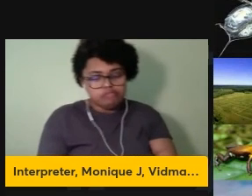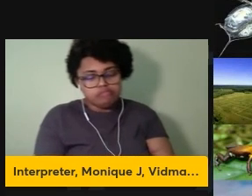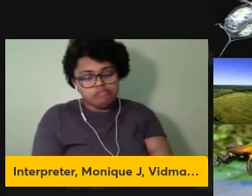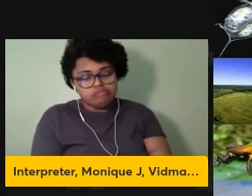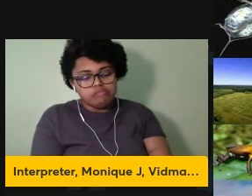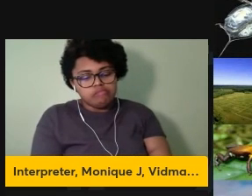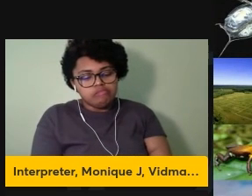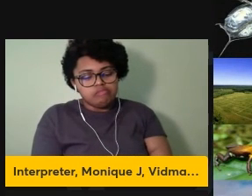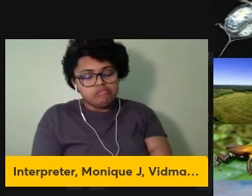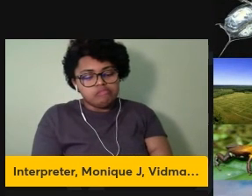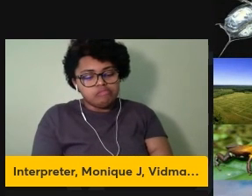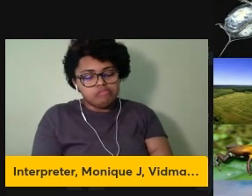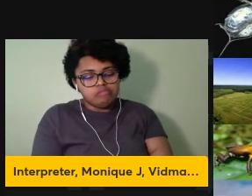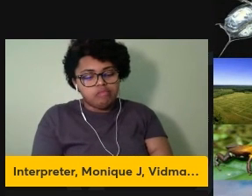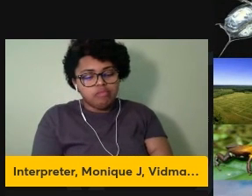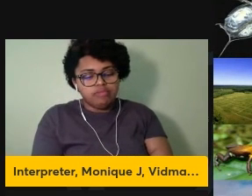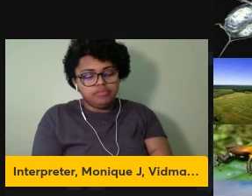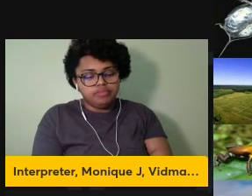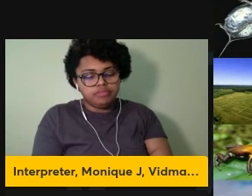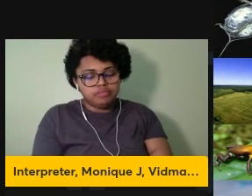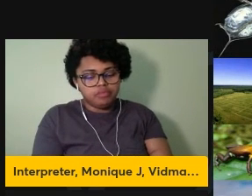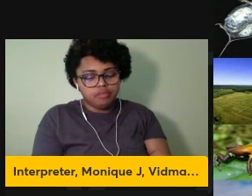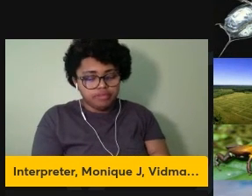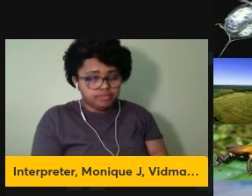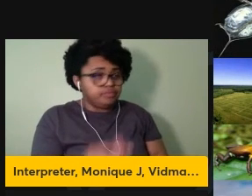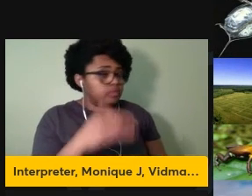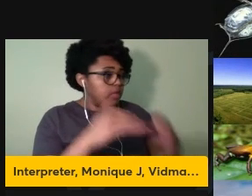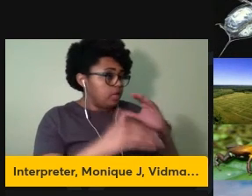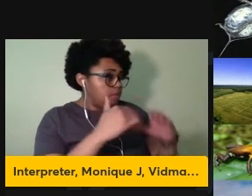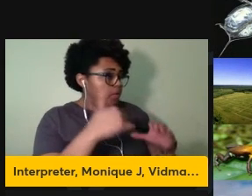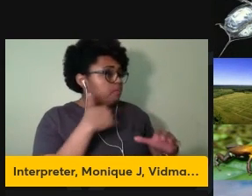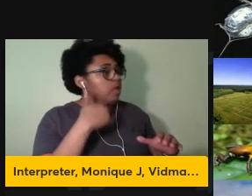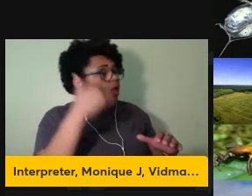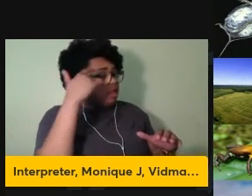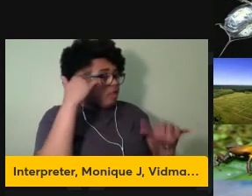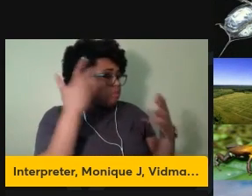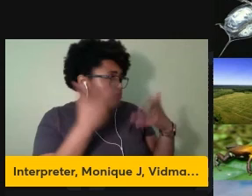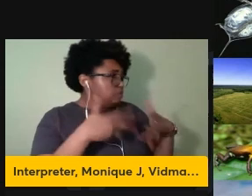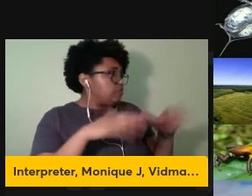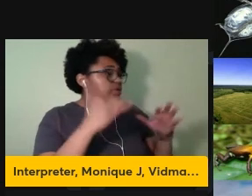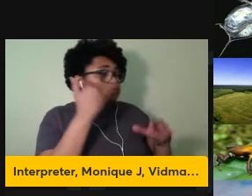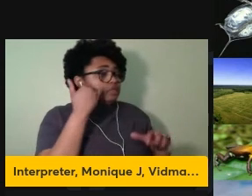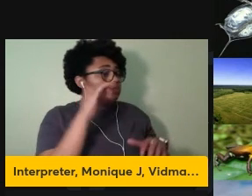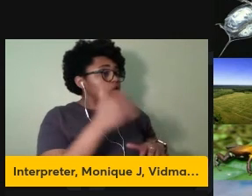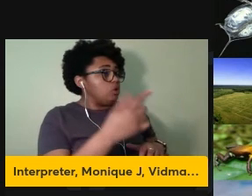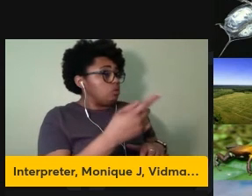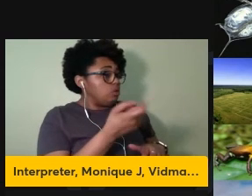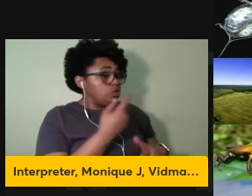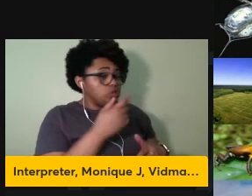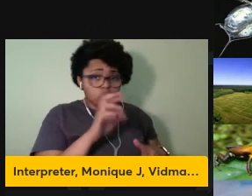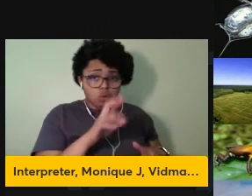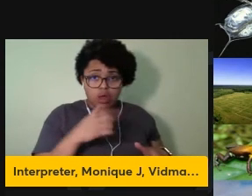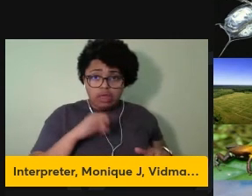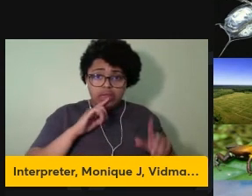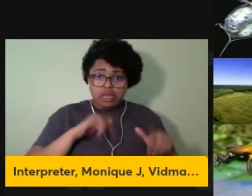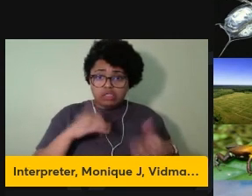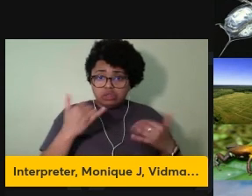And I believe that's it. So just email me if you have any questions, or I can answer it now.